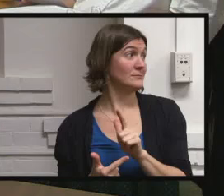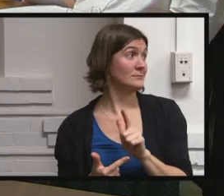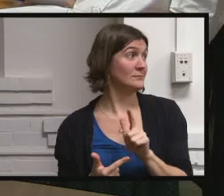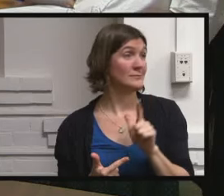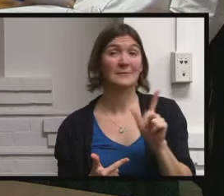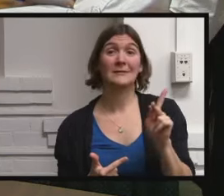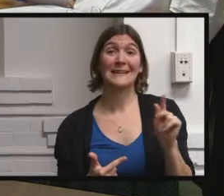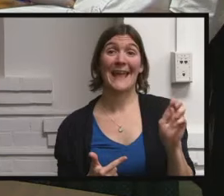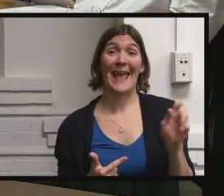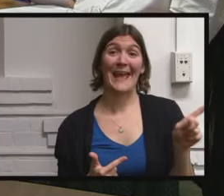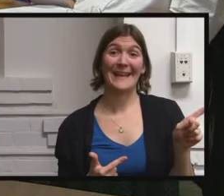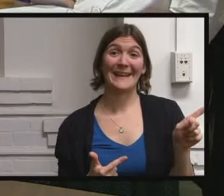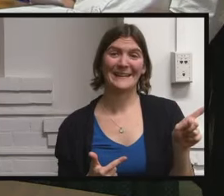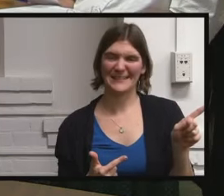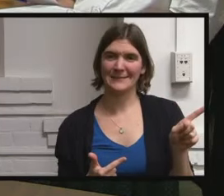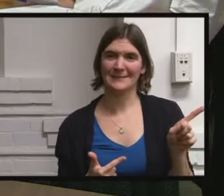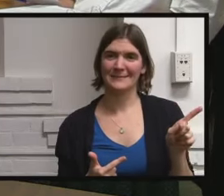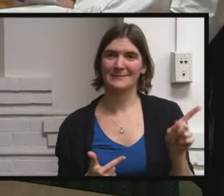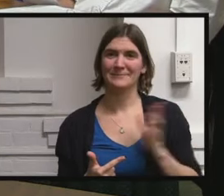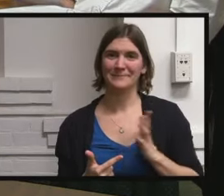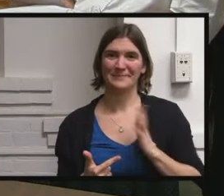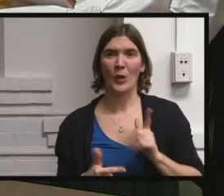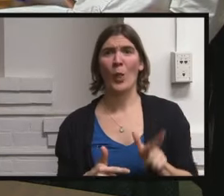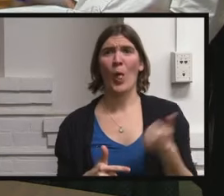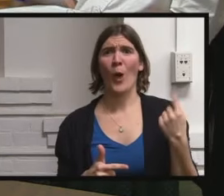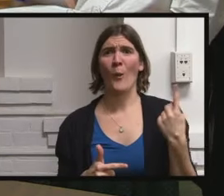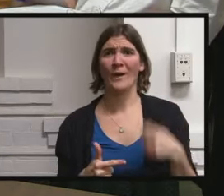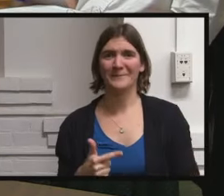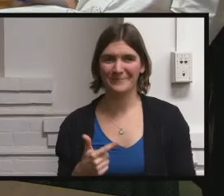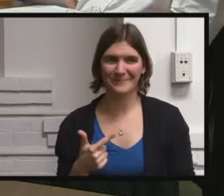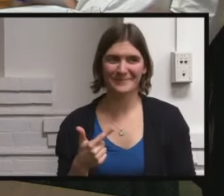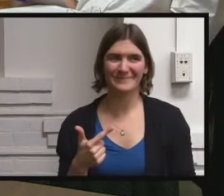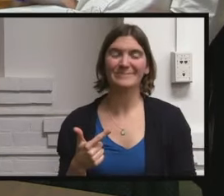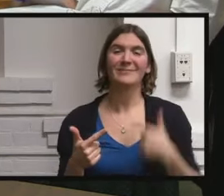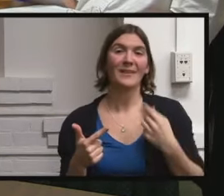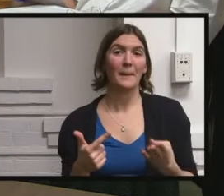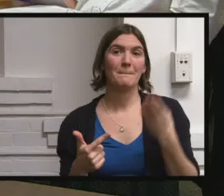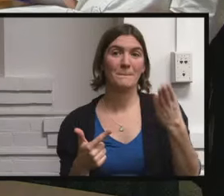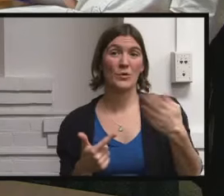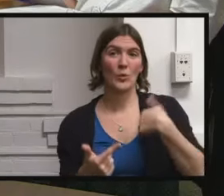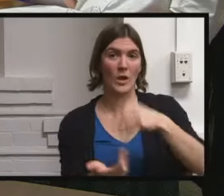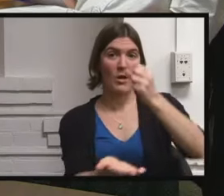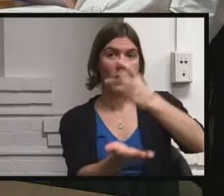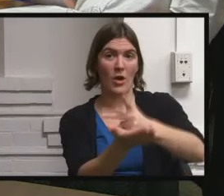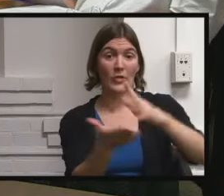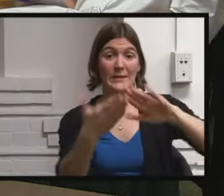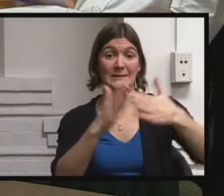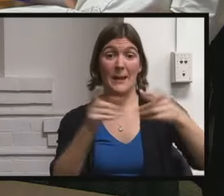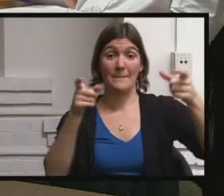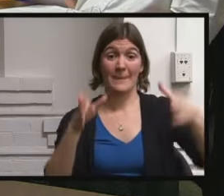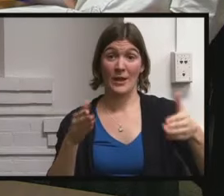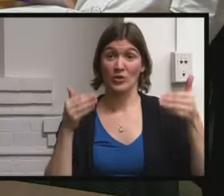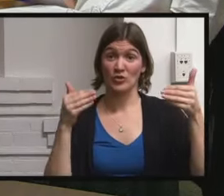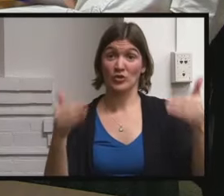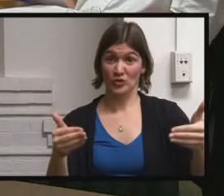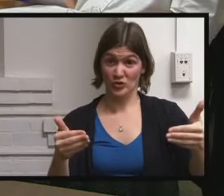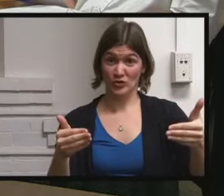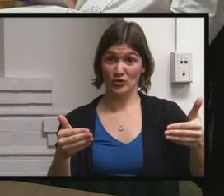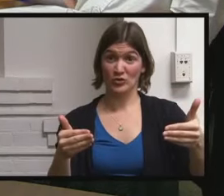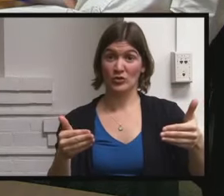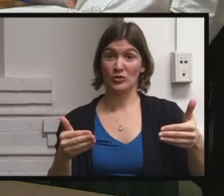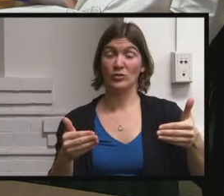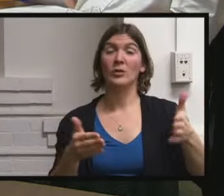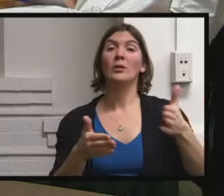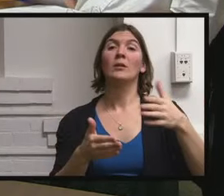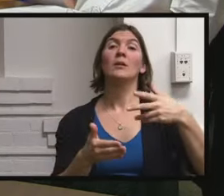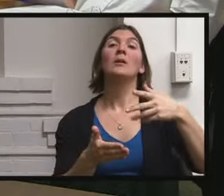Go ahead, Kate, and I'll do the last one. Oh, I get to do the long one. You're good at this. I move that we authorize the town manager to execute a